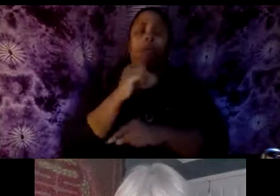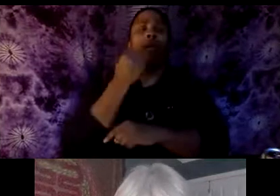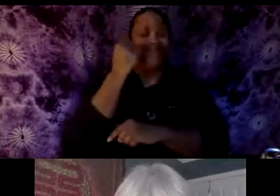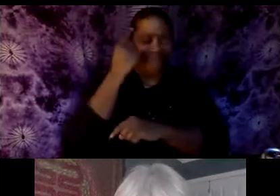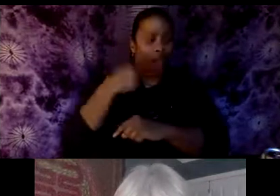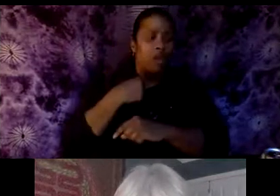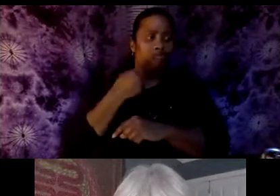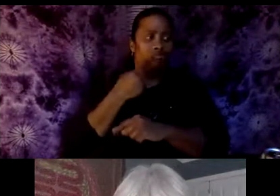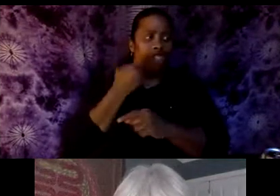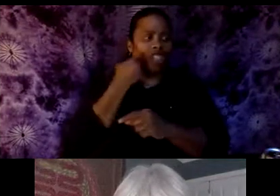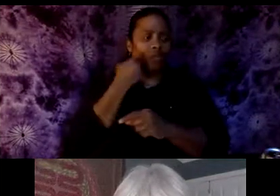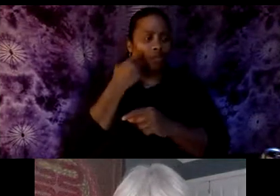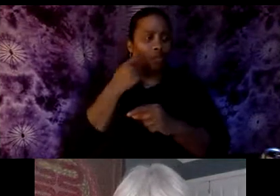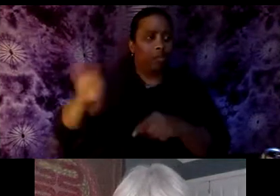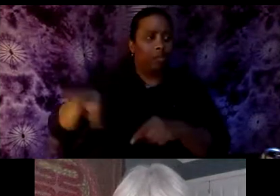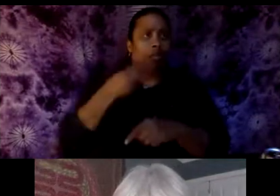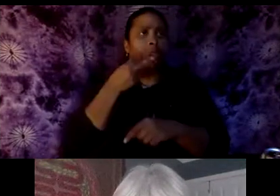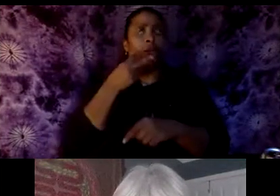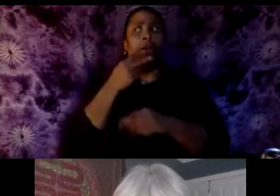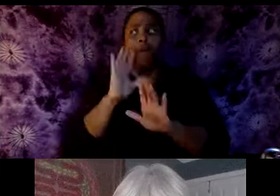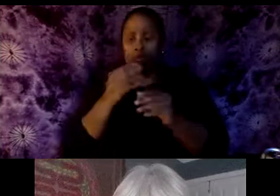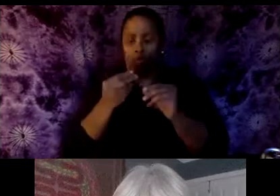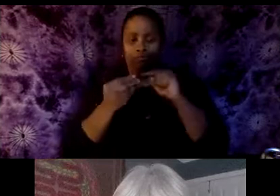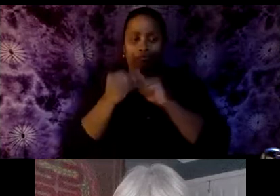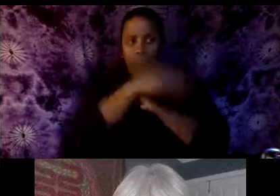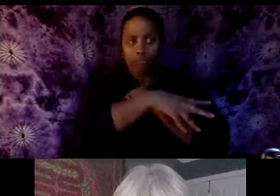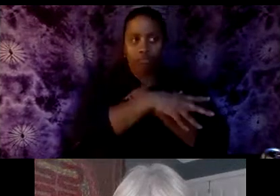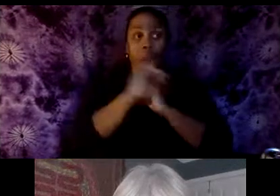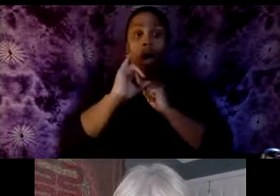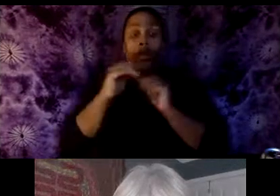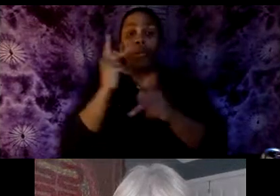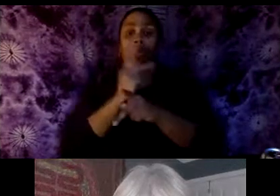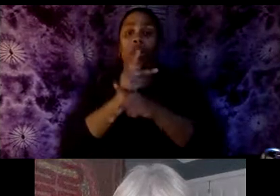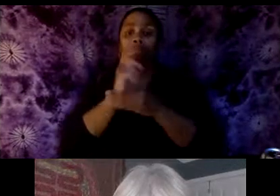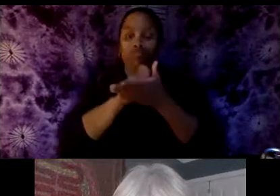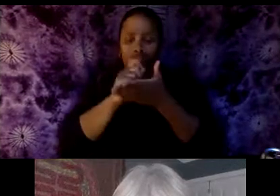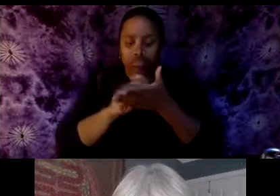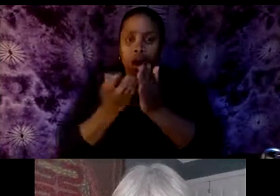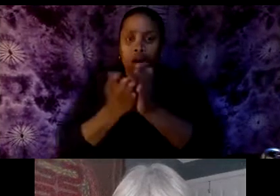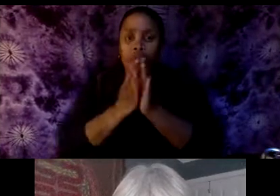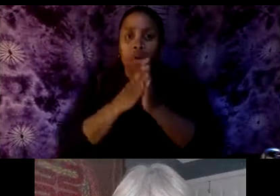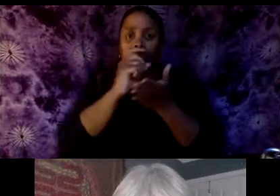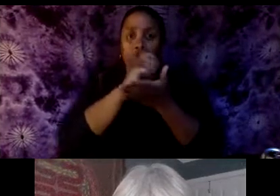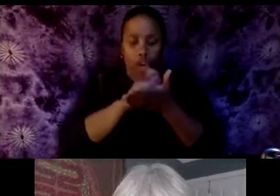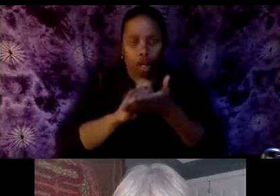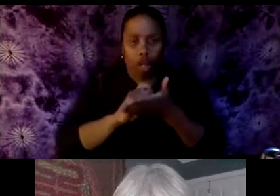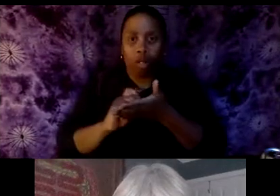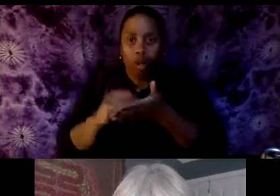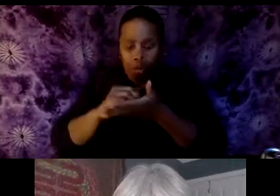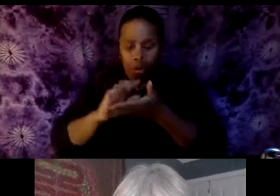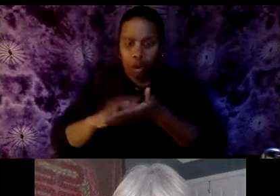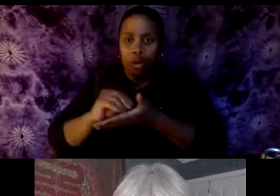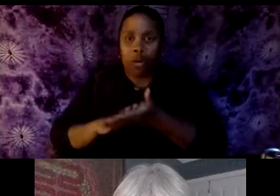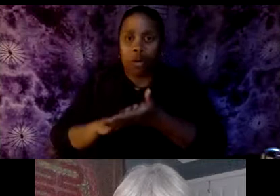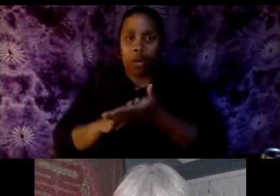up. Well, I'm not going to do that again. You know, also keep a journal. Write how many times you know, throughout the day you thought